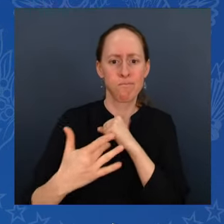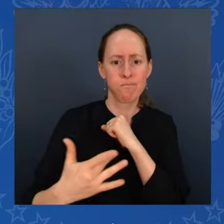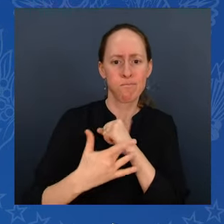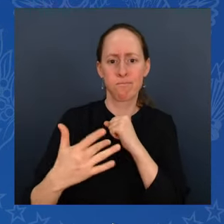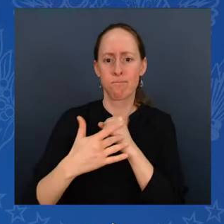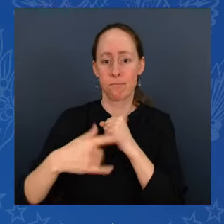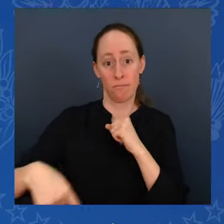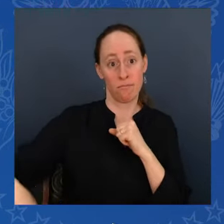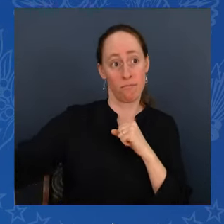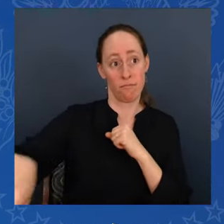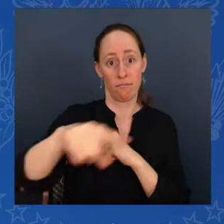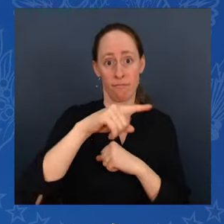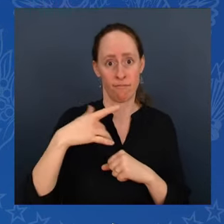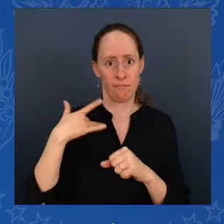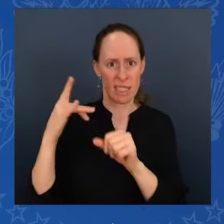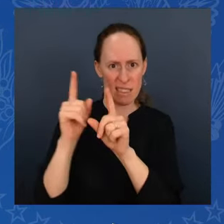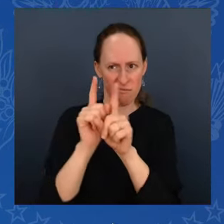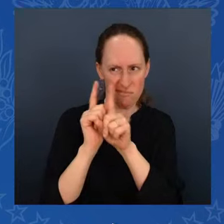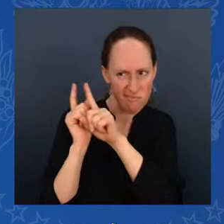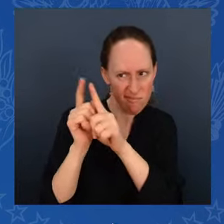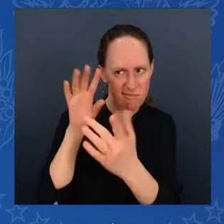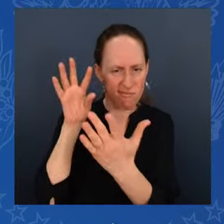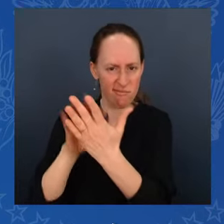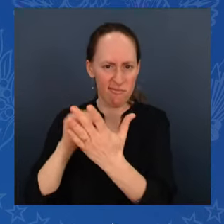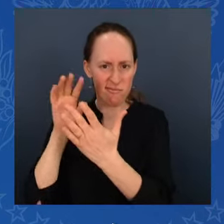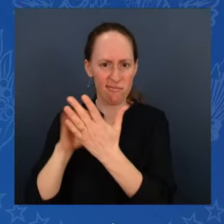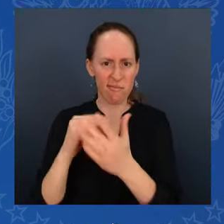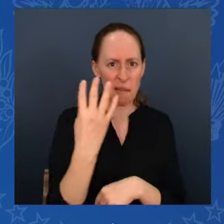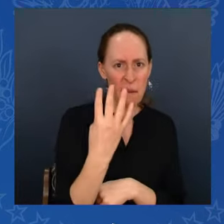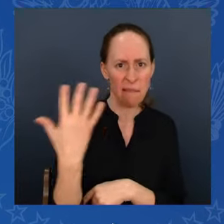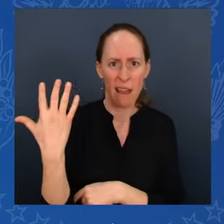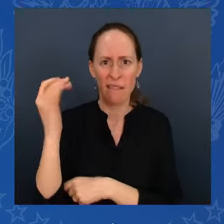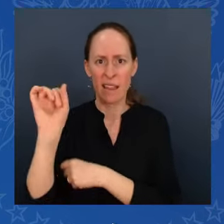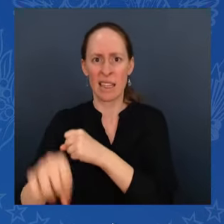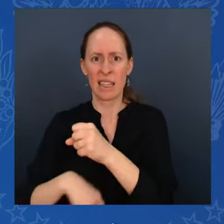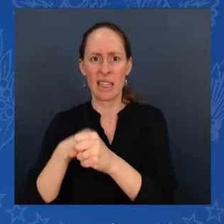well, why are you so pro-union, pro-labor?